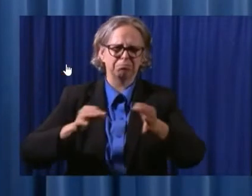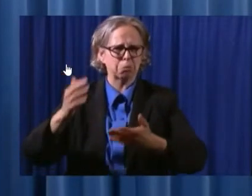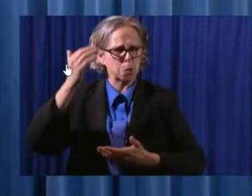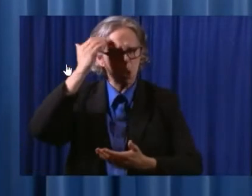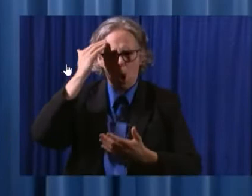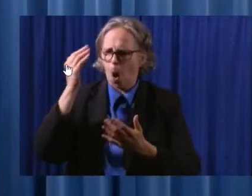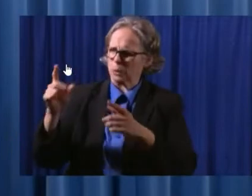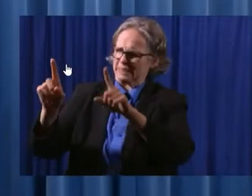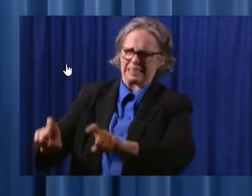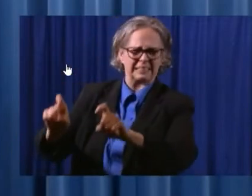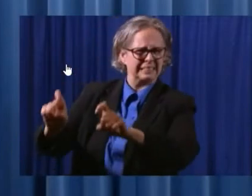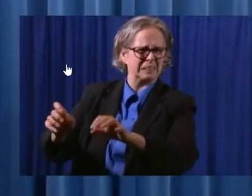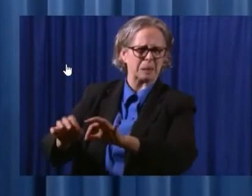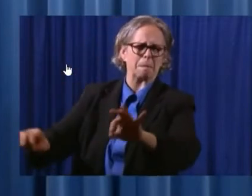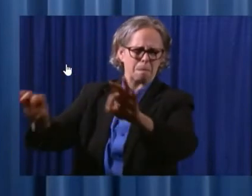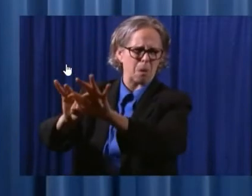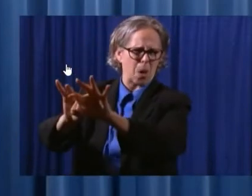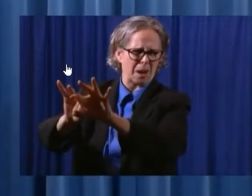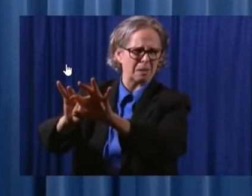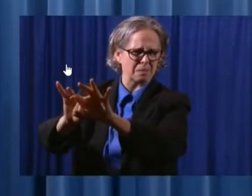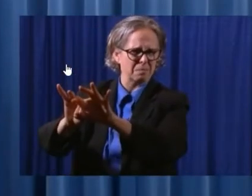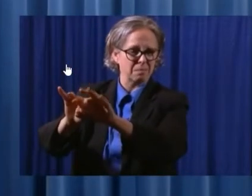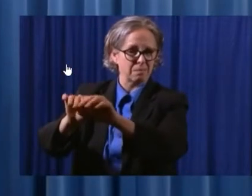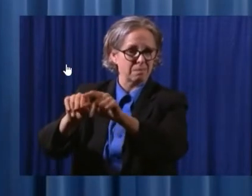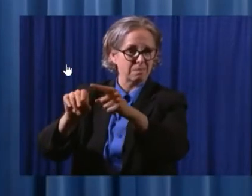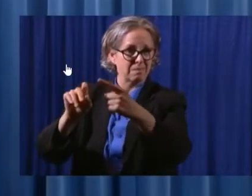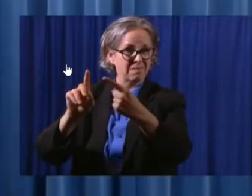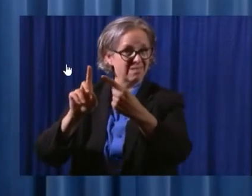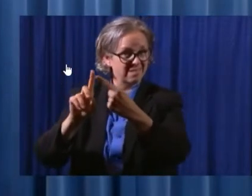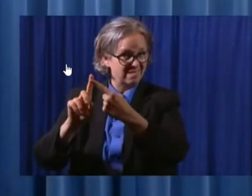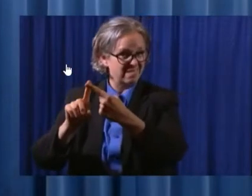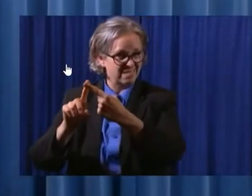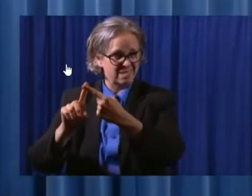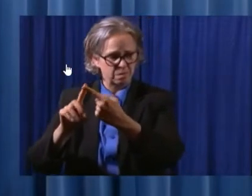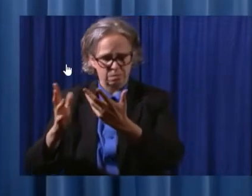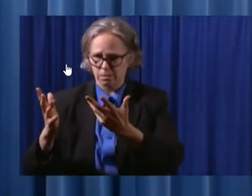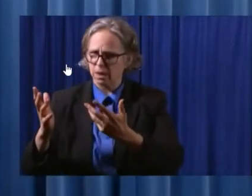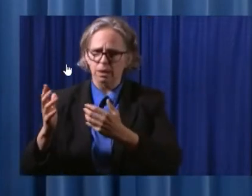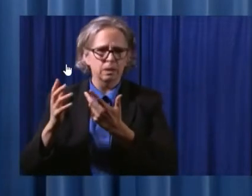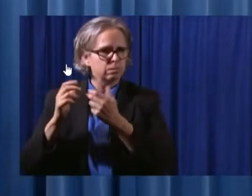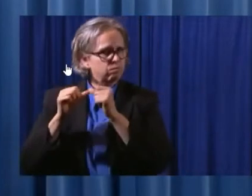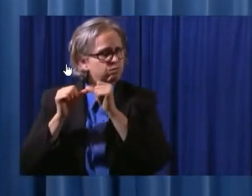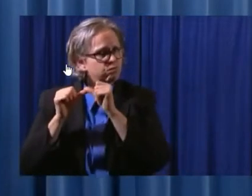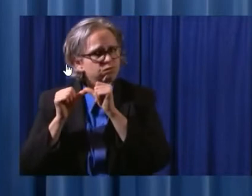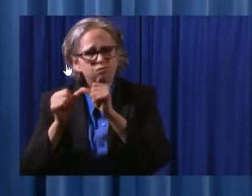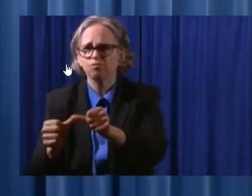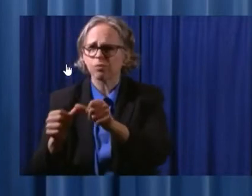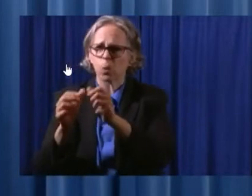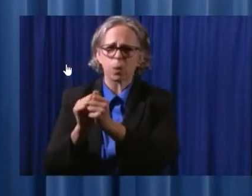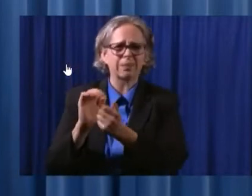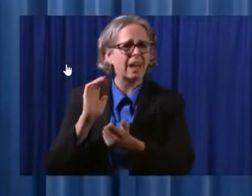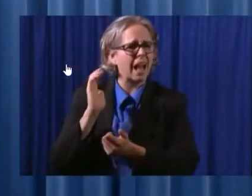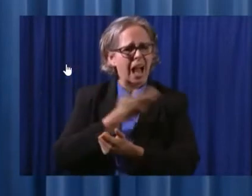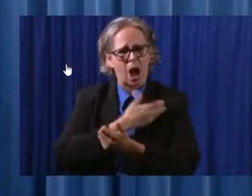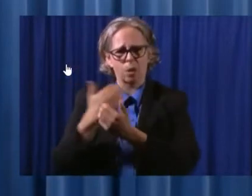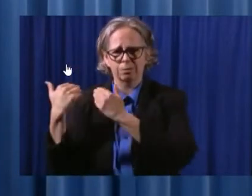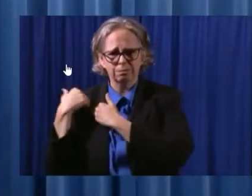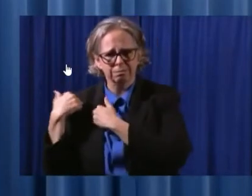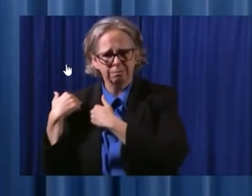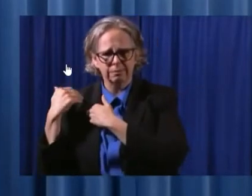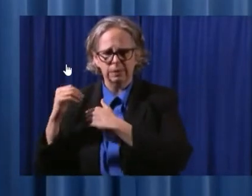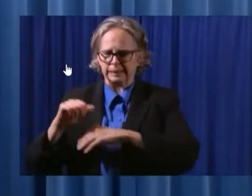forward, we will maintain vital, necessary baseline orders. So the orders that we had issued are about to